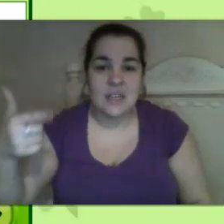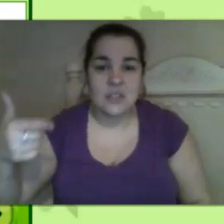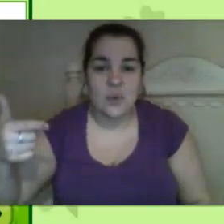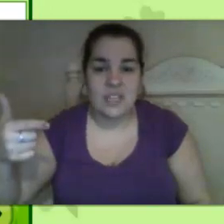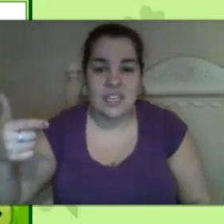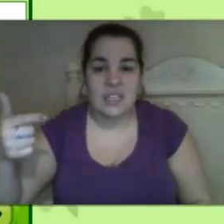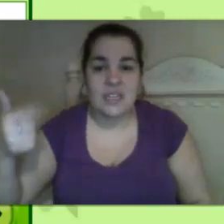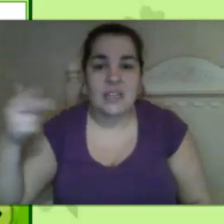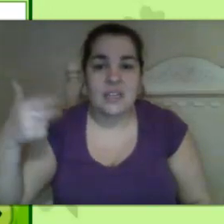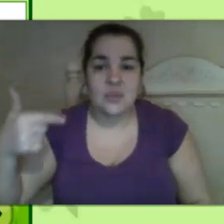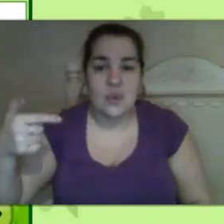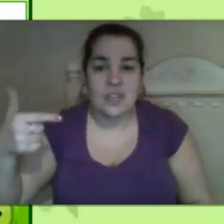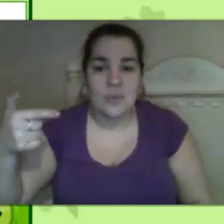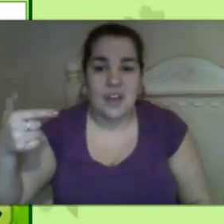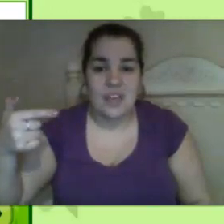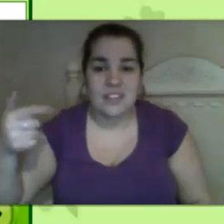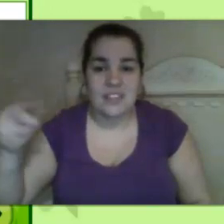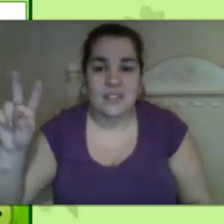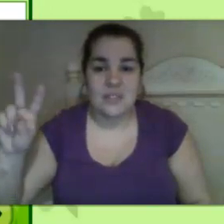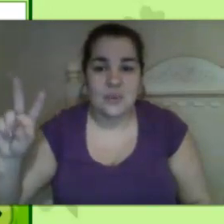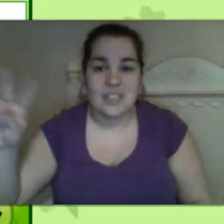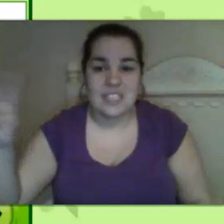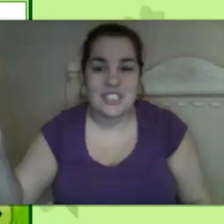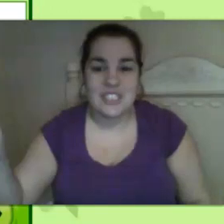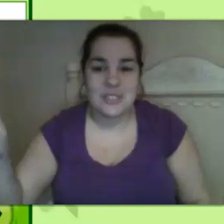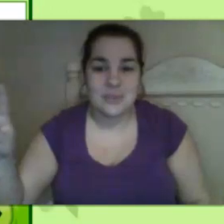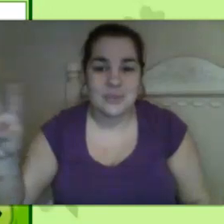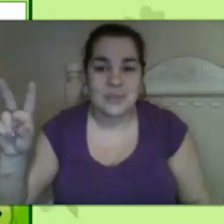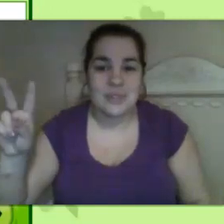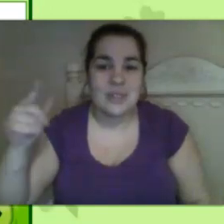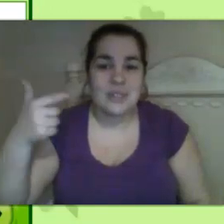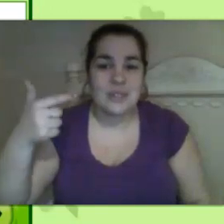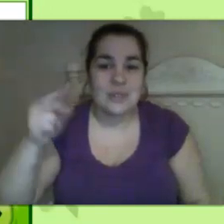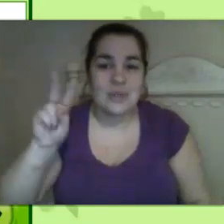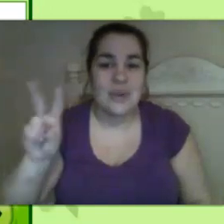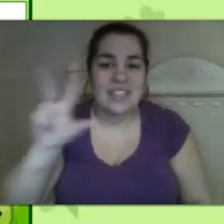19, 20, 21, 22,